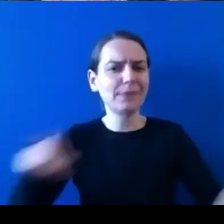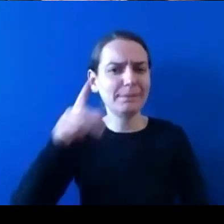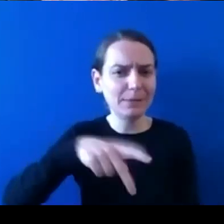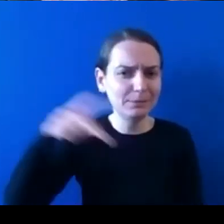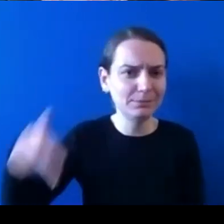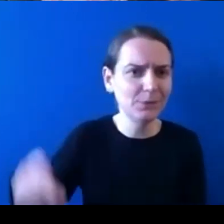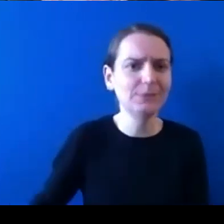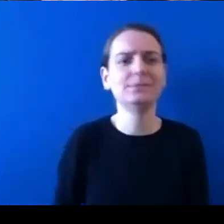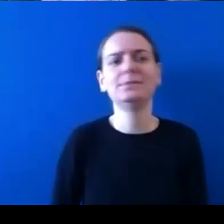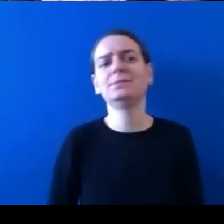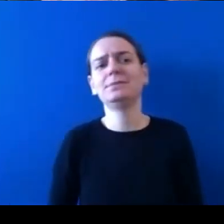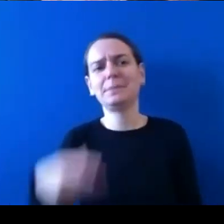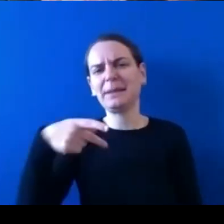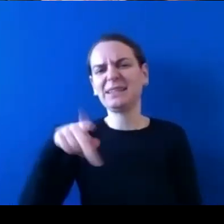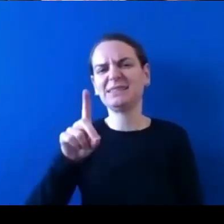meg.robertson@mass.gov.